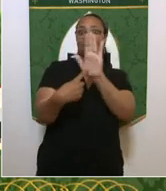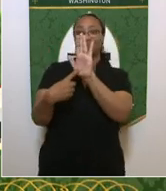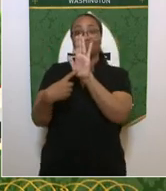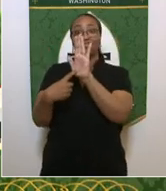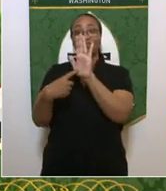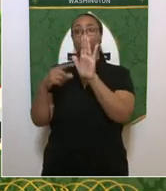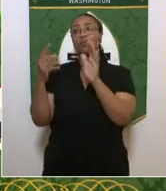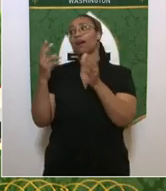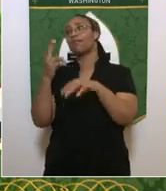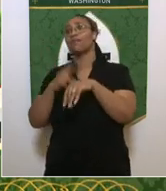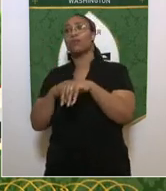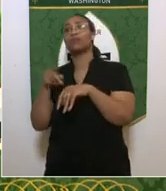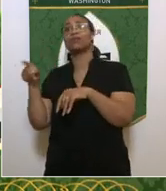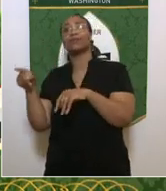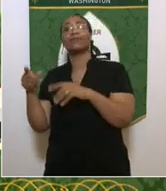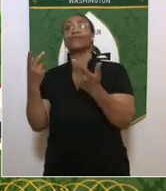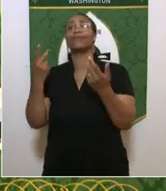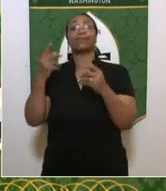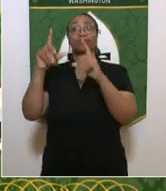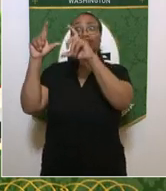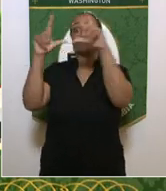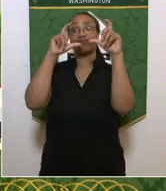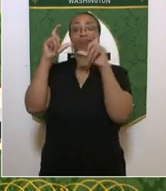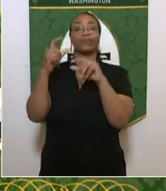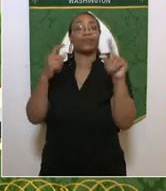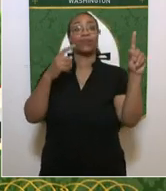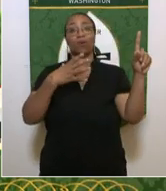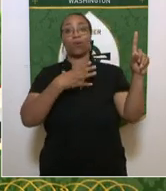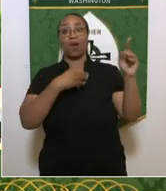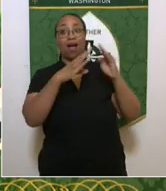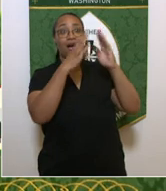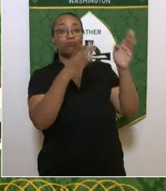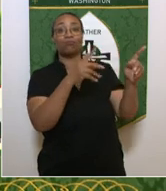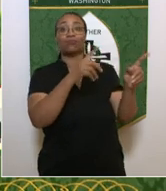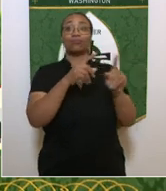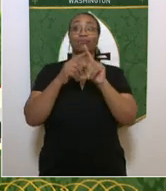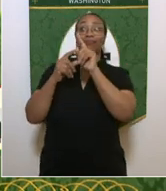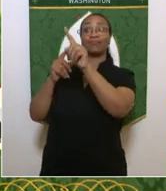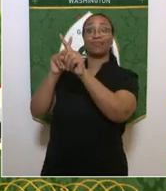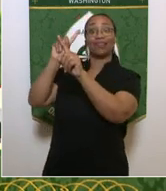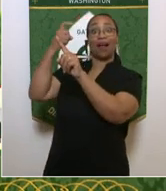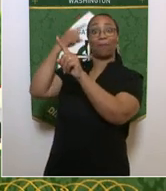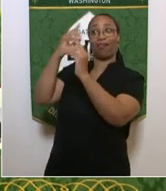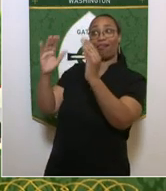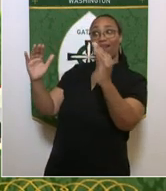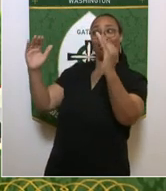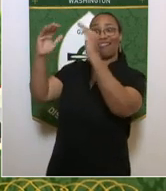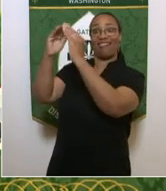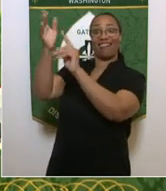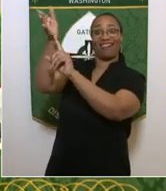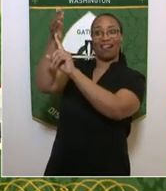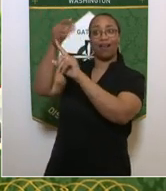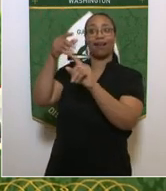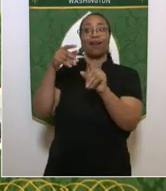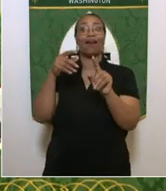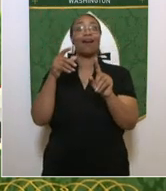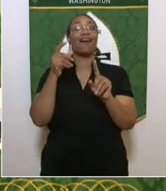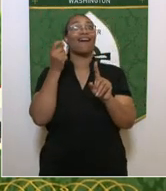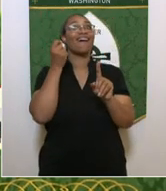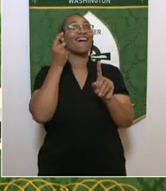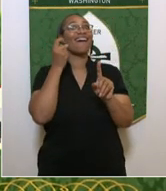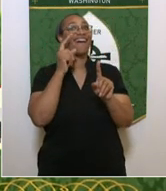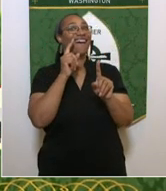Capitol, which is fantastic. But now they show the arches of the Frederick Douglass Memorial Bridge. And so that